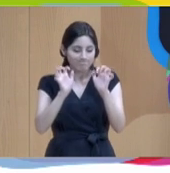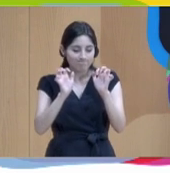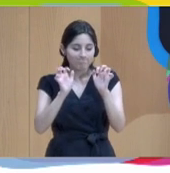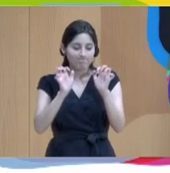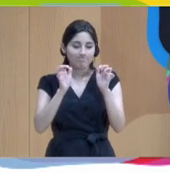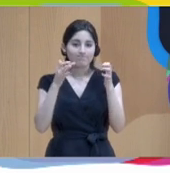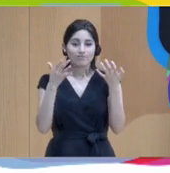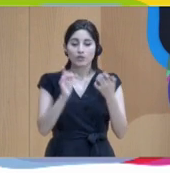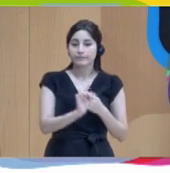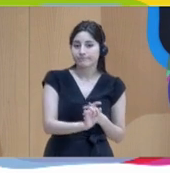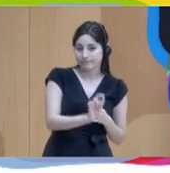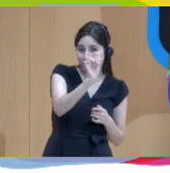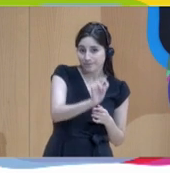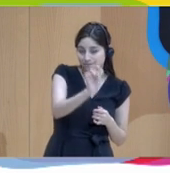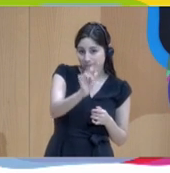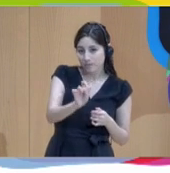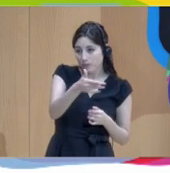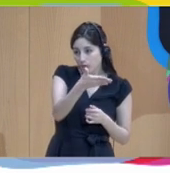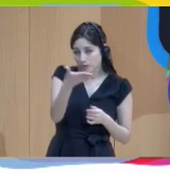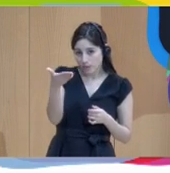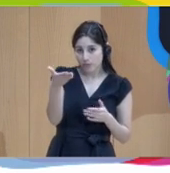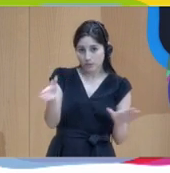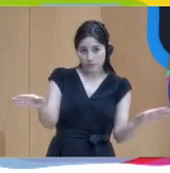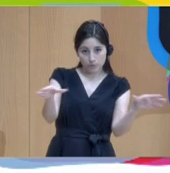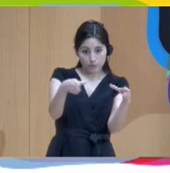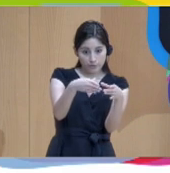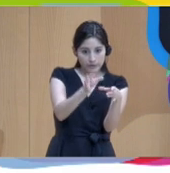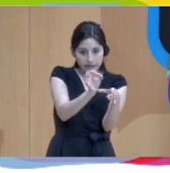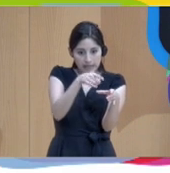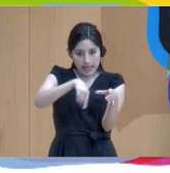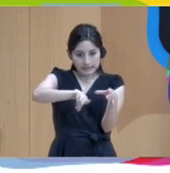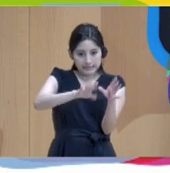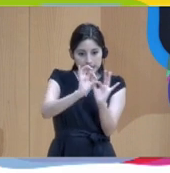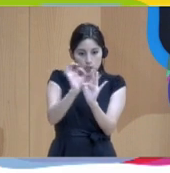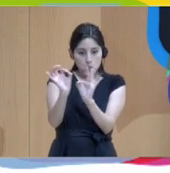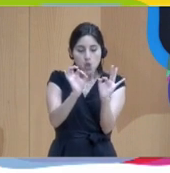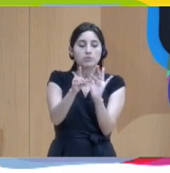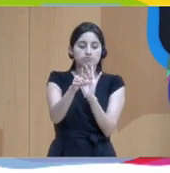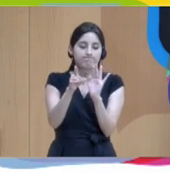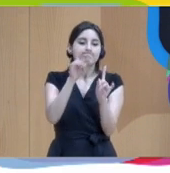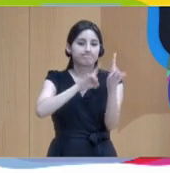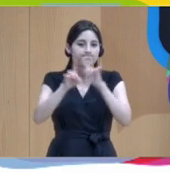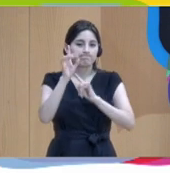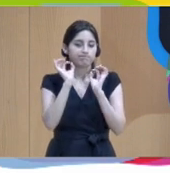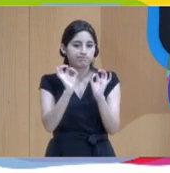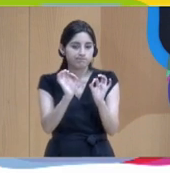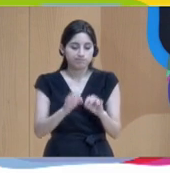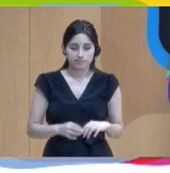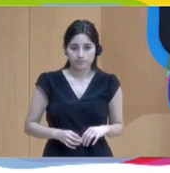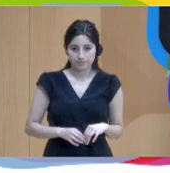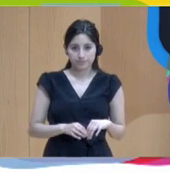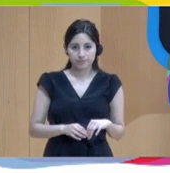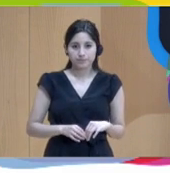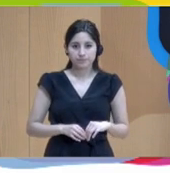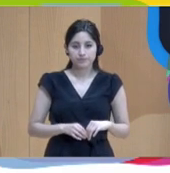among the people. Then one point that goes included